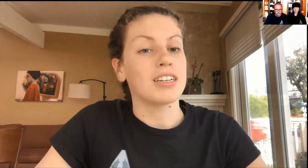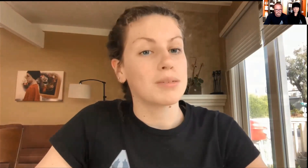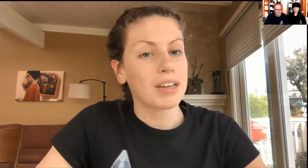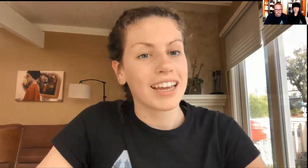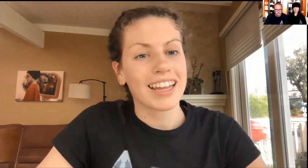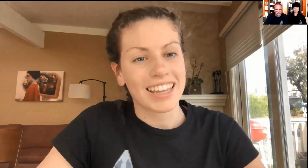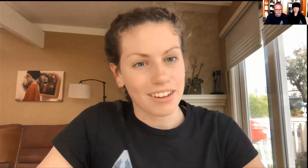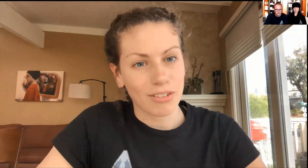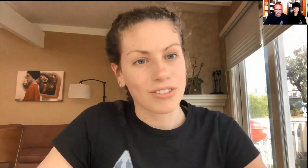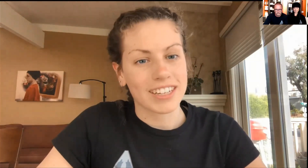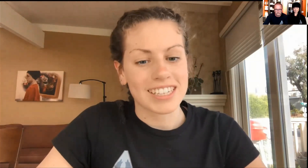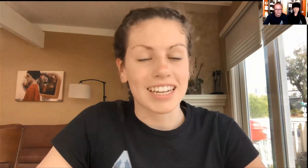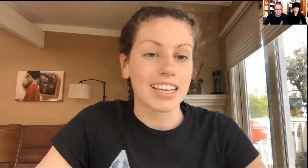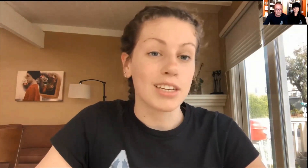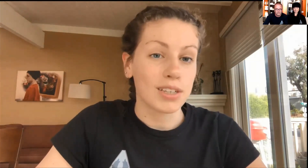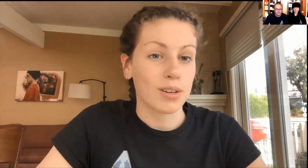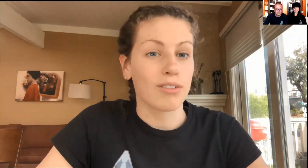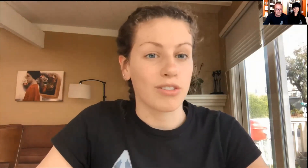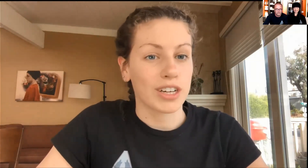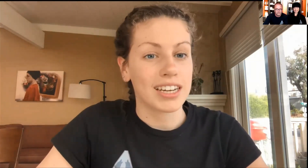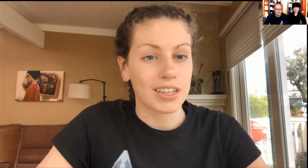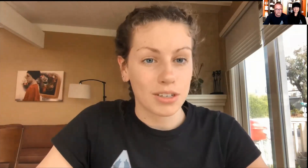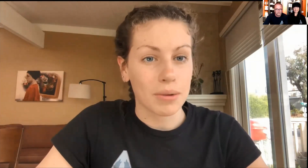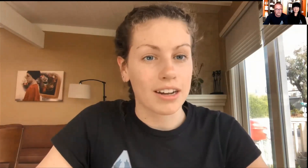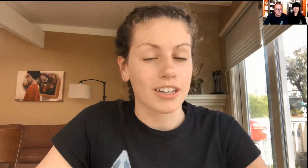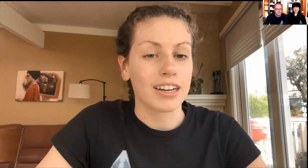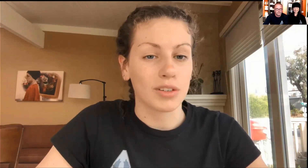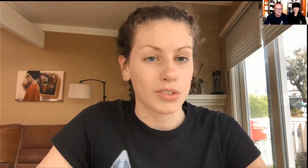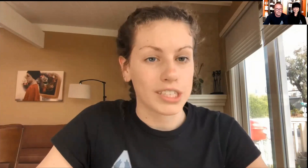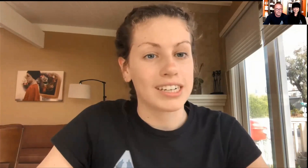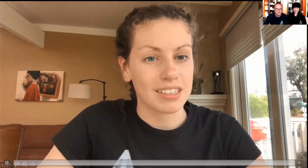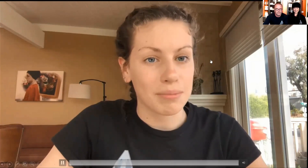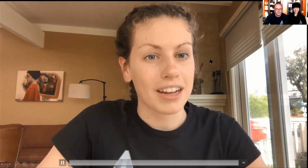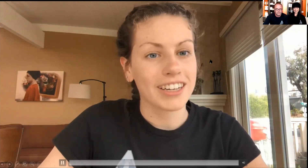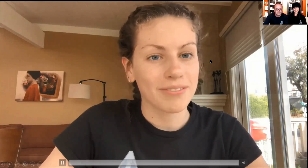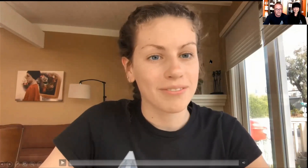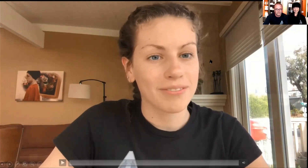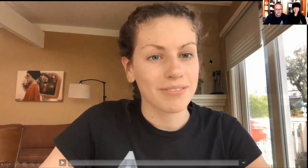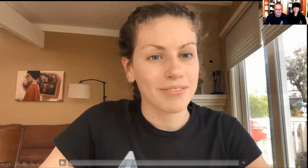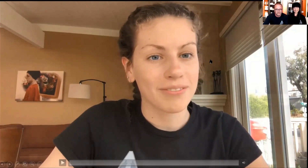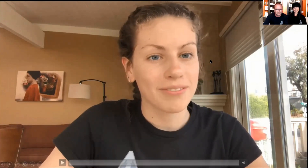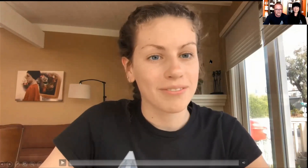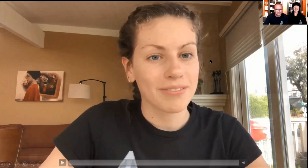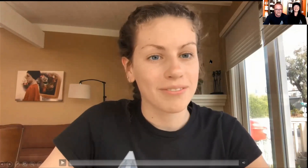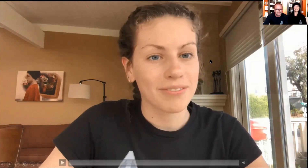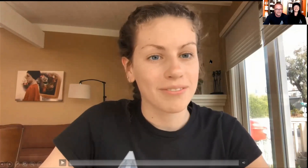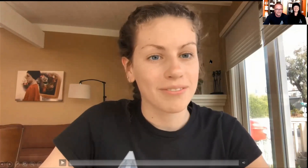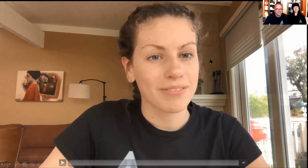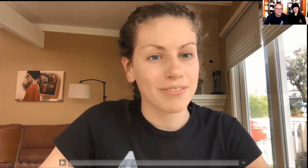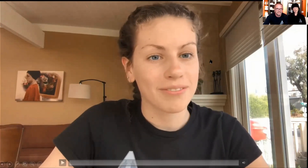the opportunity to speak, and thank you everyone for listening. And you do have a voice, and you do matter, and your voice does matter.